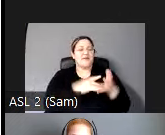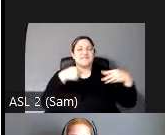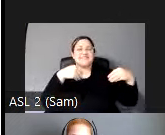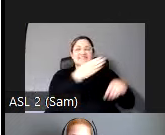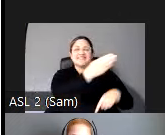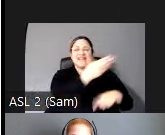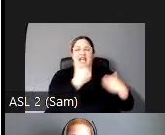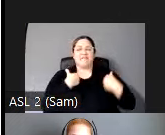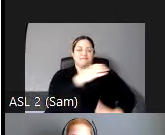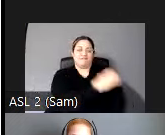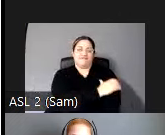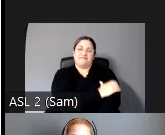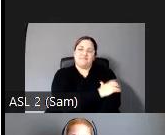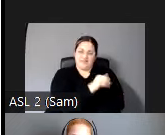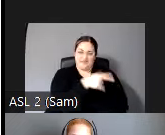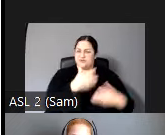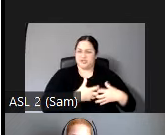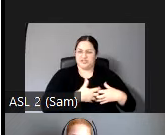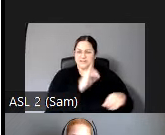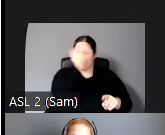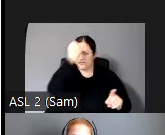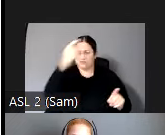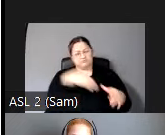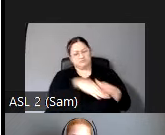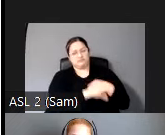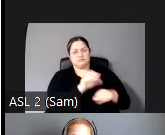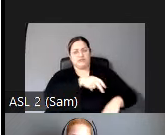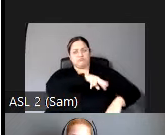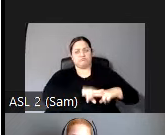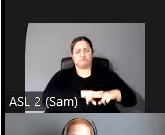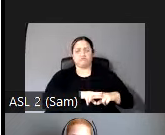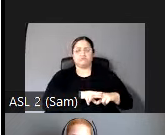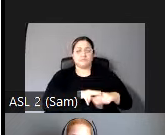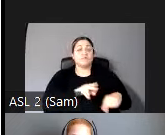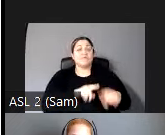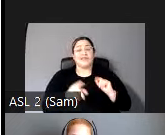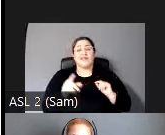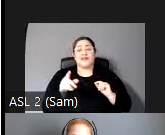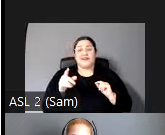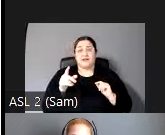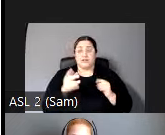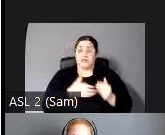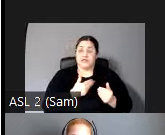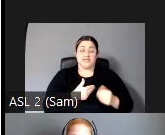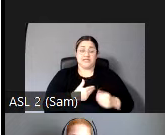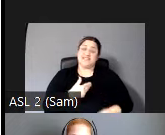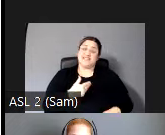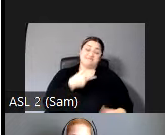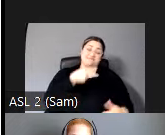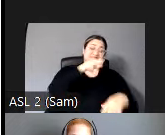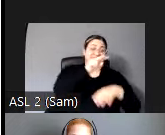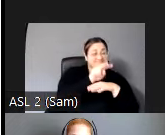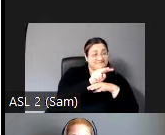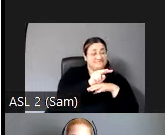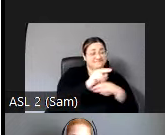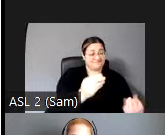genetic biomarkers for dementia? No, clearly not. We would obviously need to make sure that people had the supports